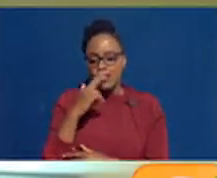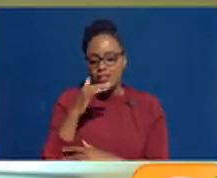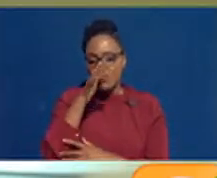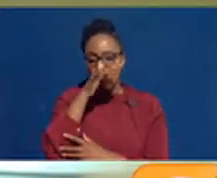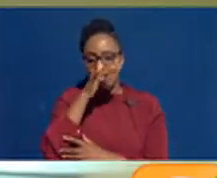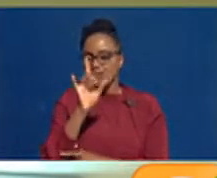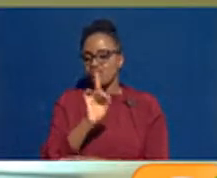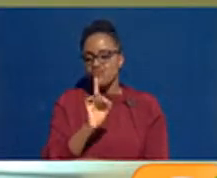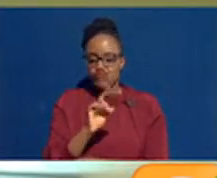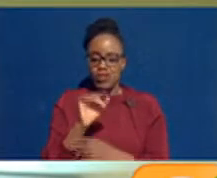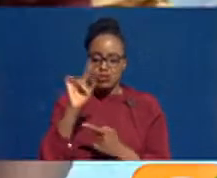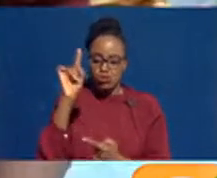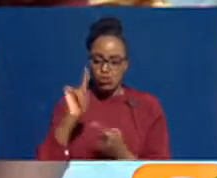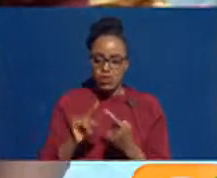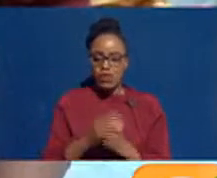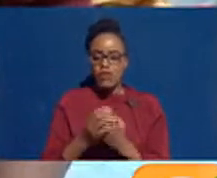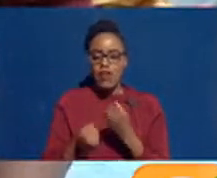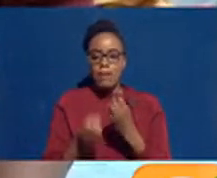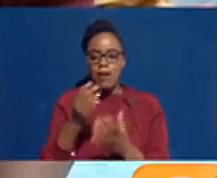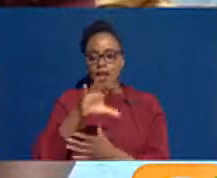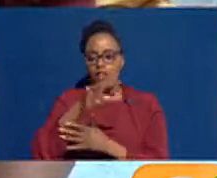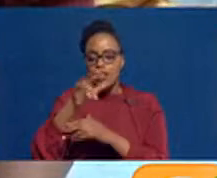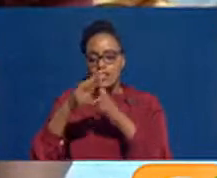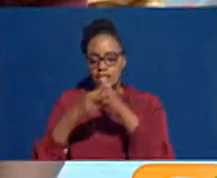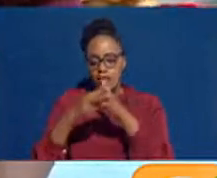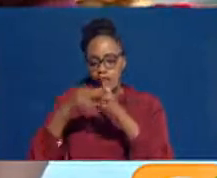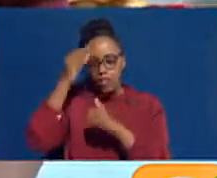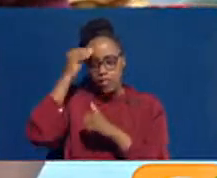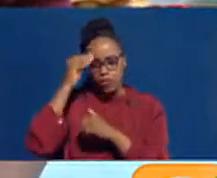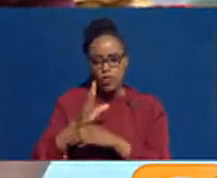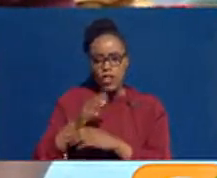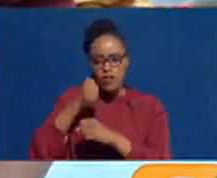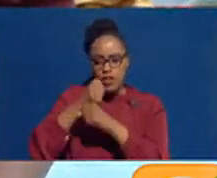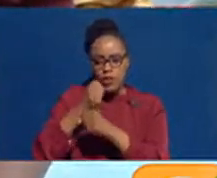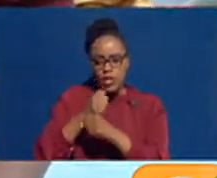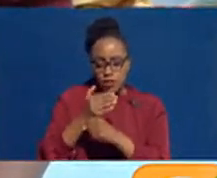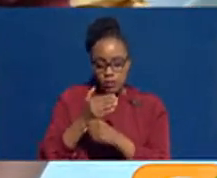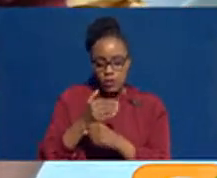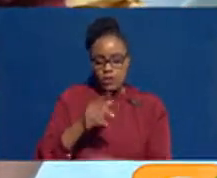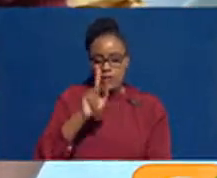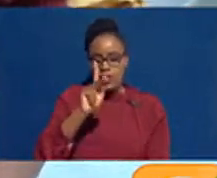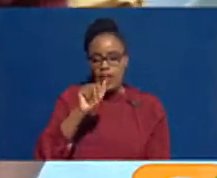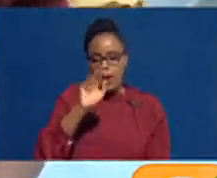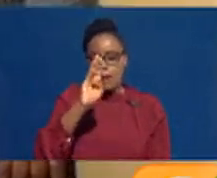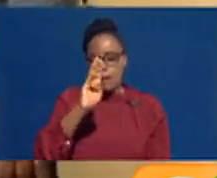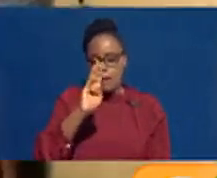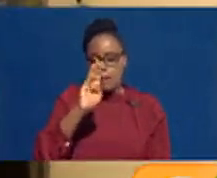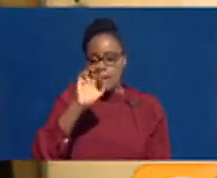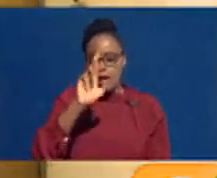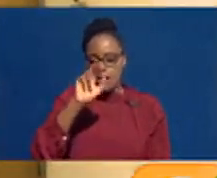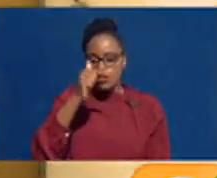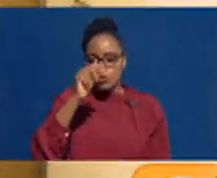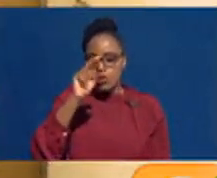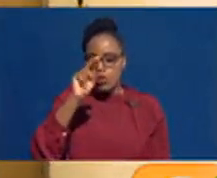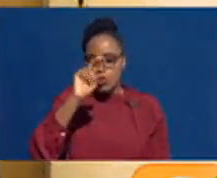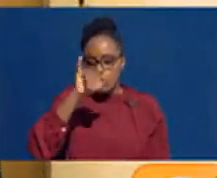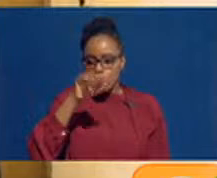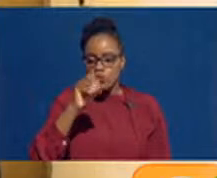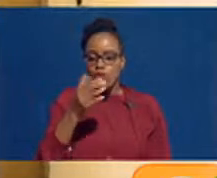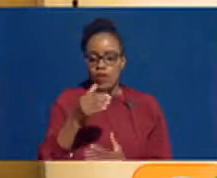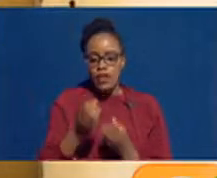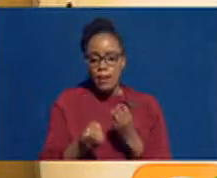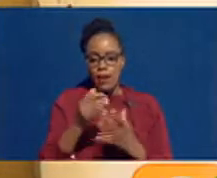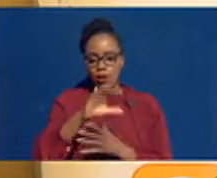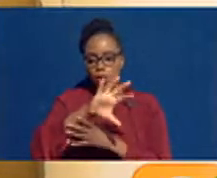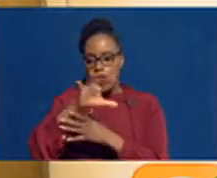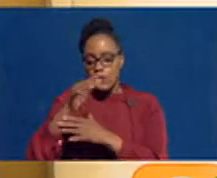In Baringo County, 7 candidates sat their national exams at the Kabartonjo Health Center and Baringo County Hospital